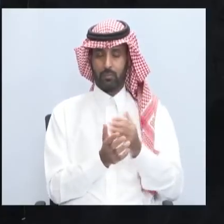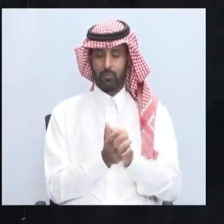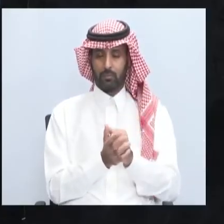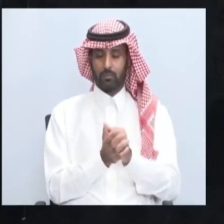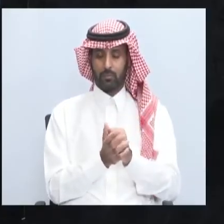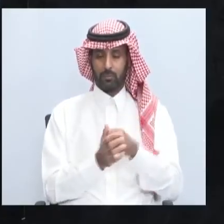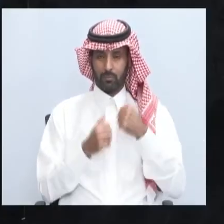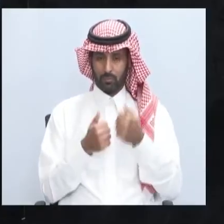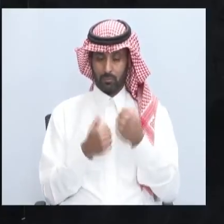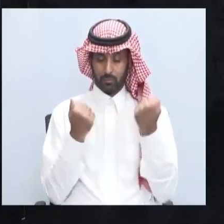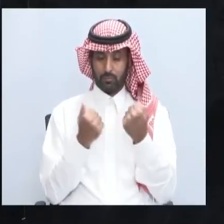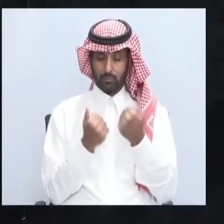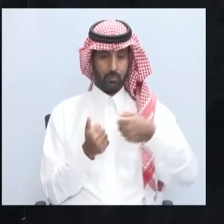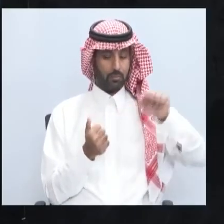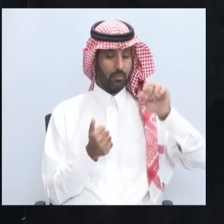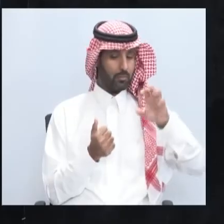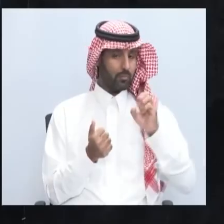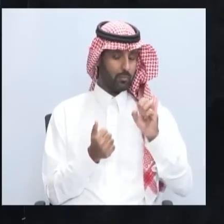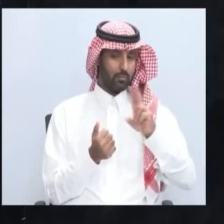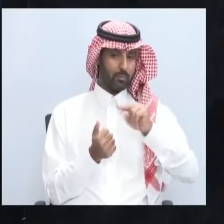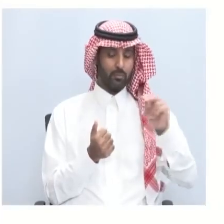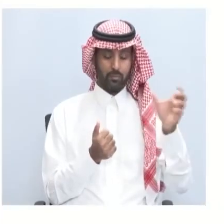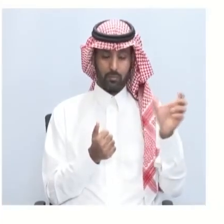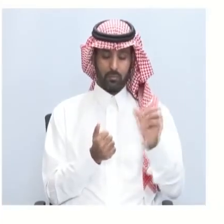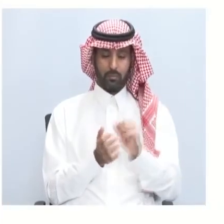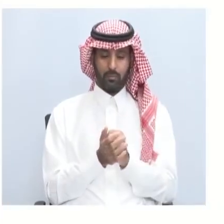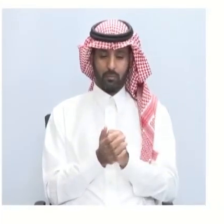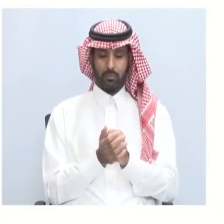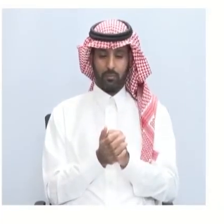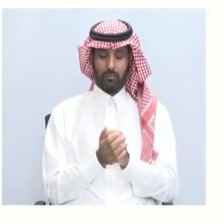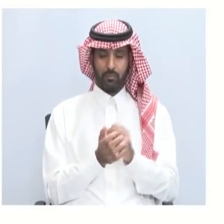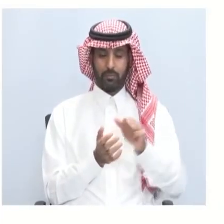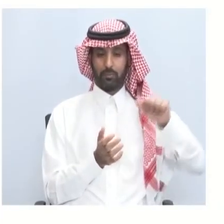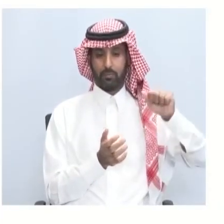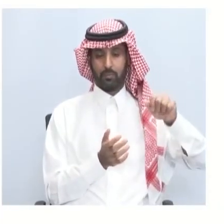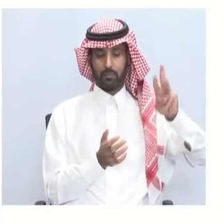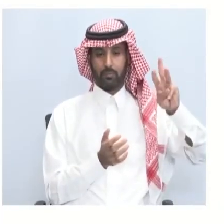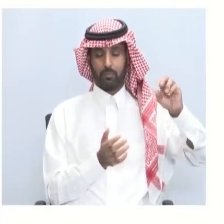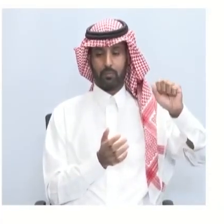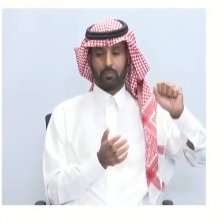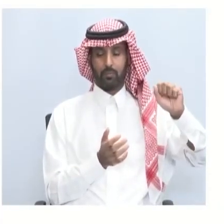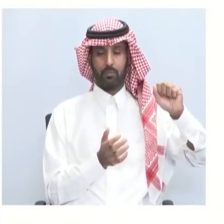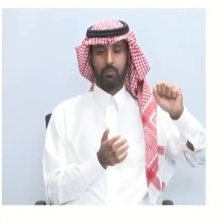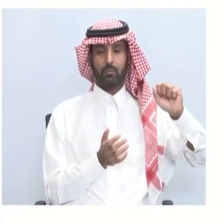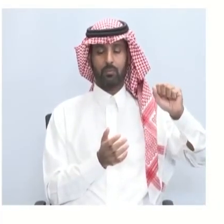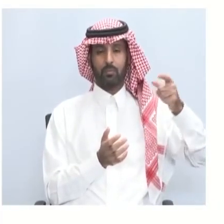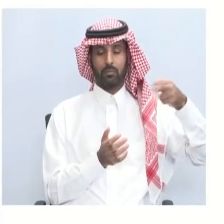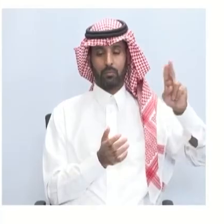from exercise A. Yes, excellent. It's the word award. So award means prize.